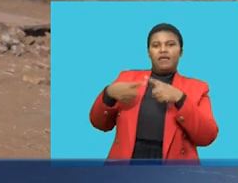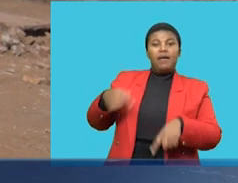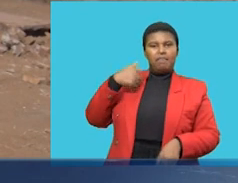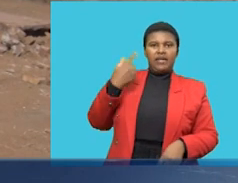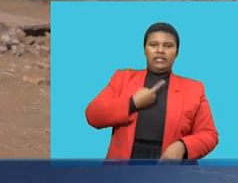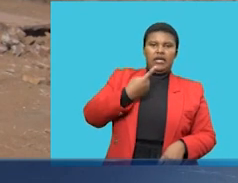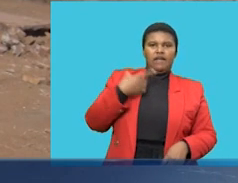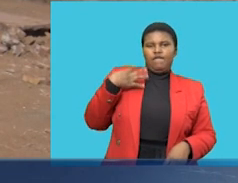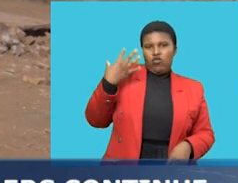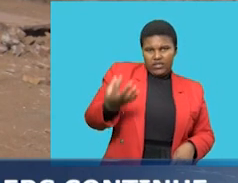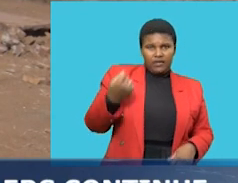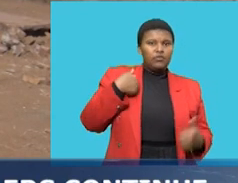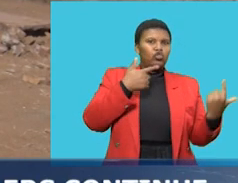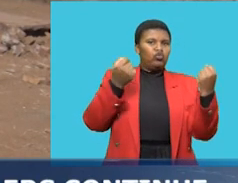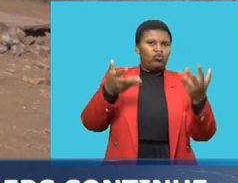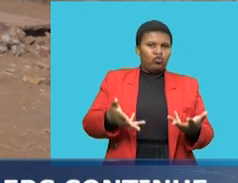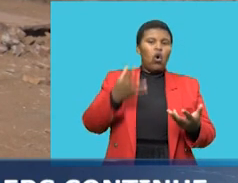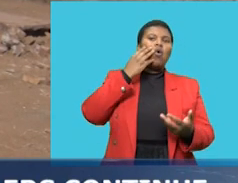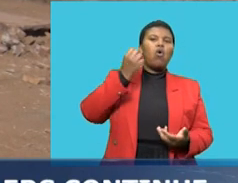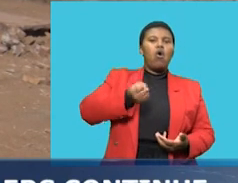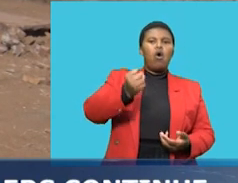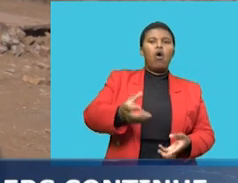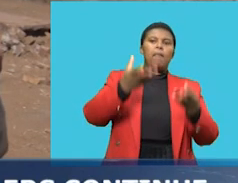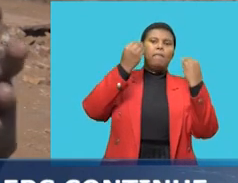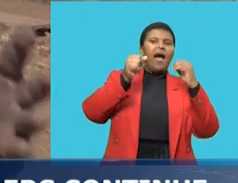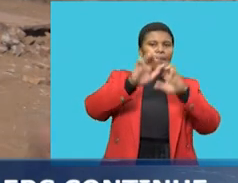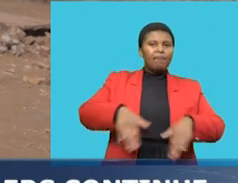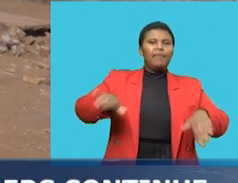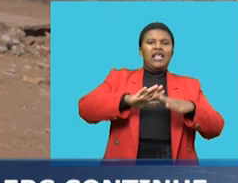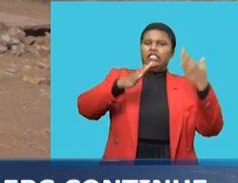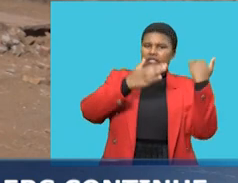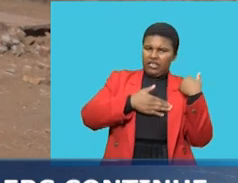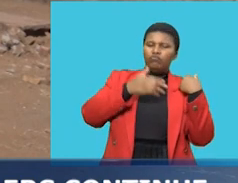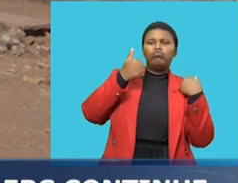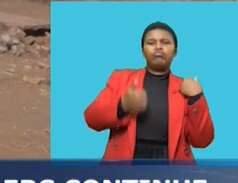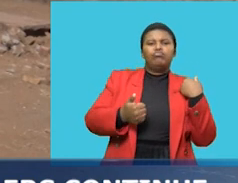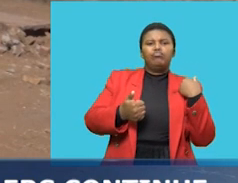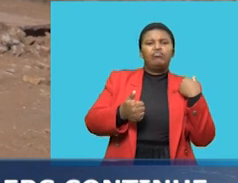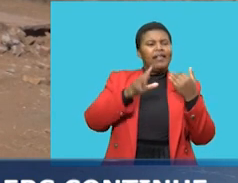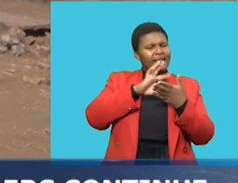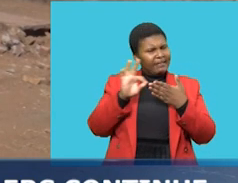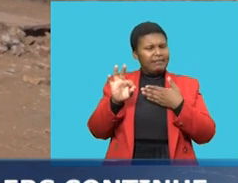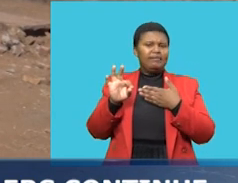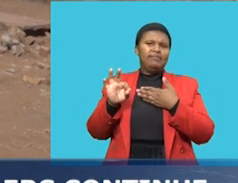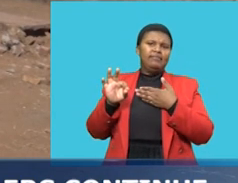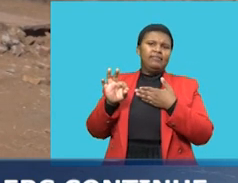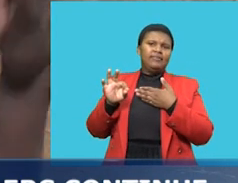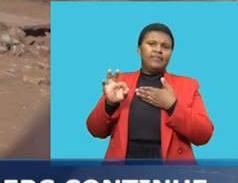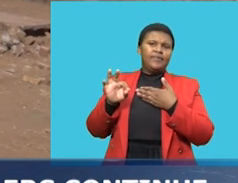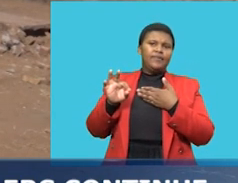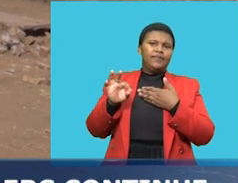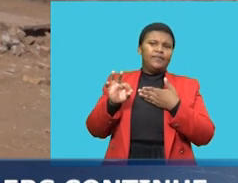nto le ngiyenzile, ukuthi umagogo akwazi ukuphila endaweni safe, clean,